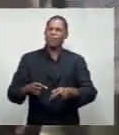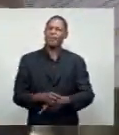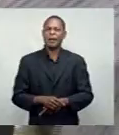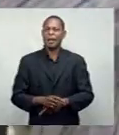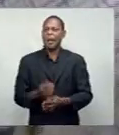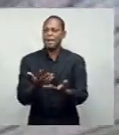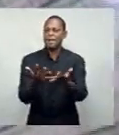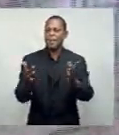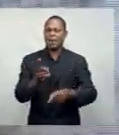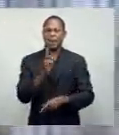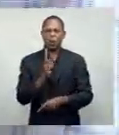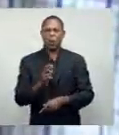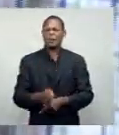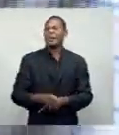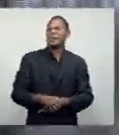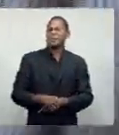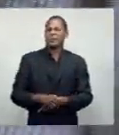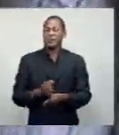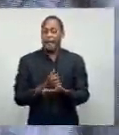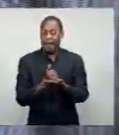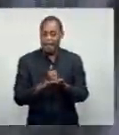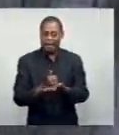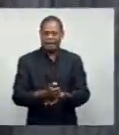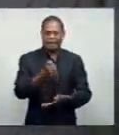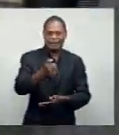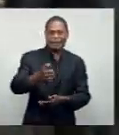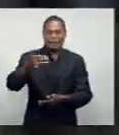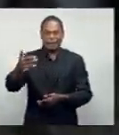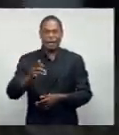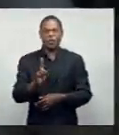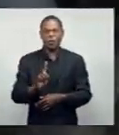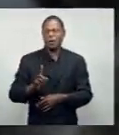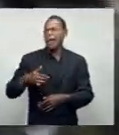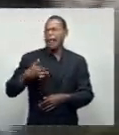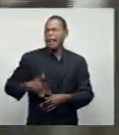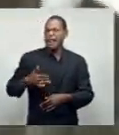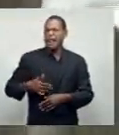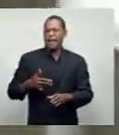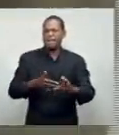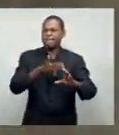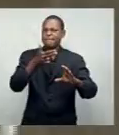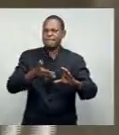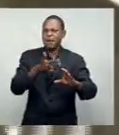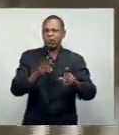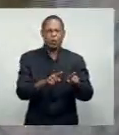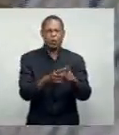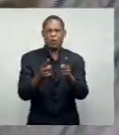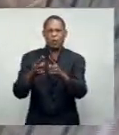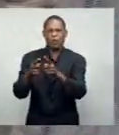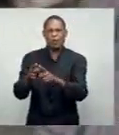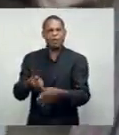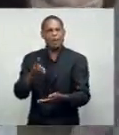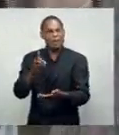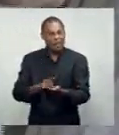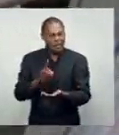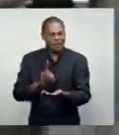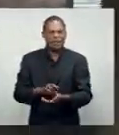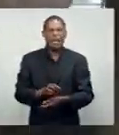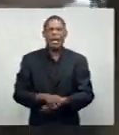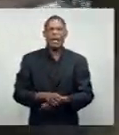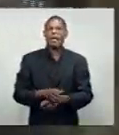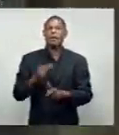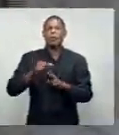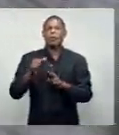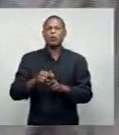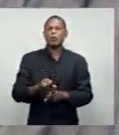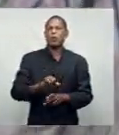Act 1969. Budhango posted the live videos last month on different dates and also posted 2 videos on June